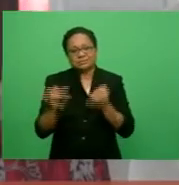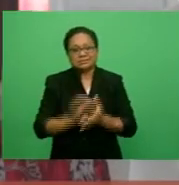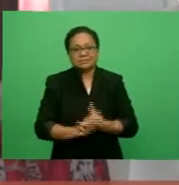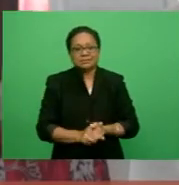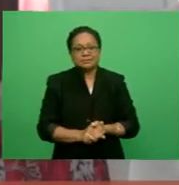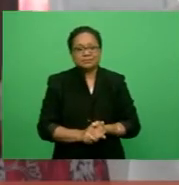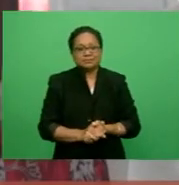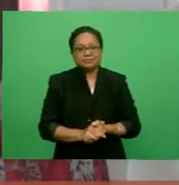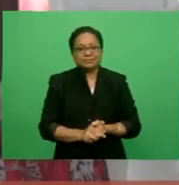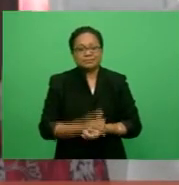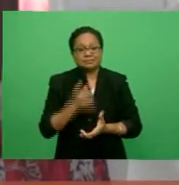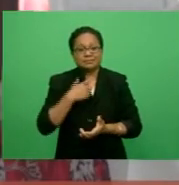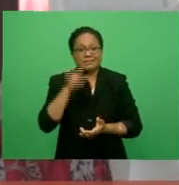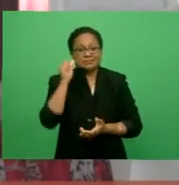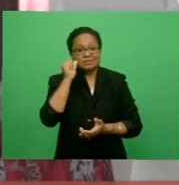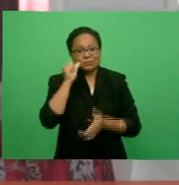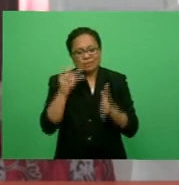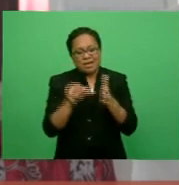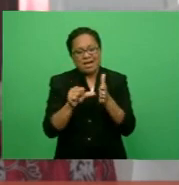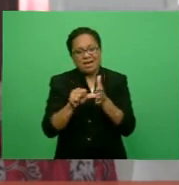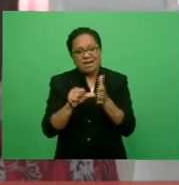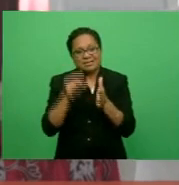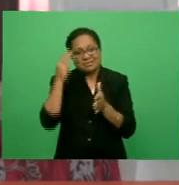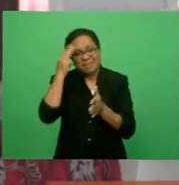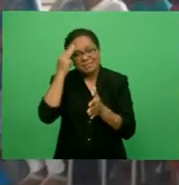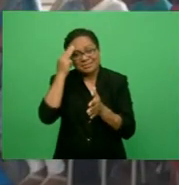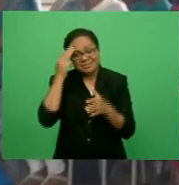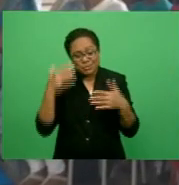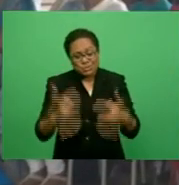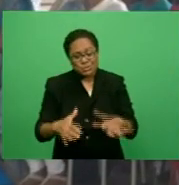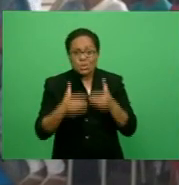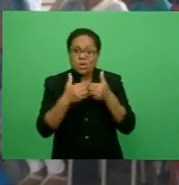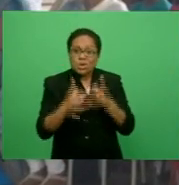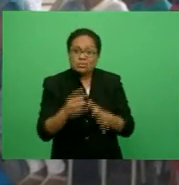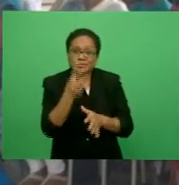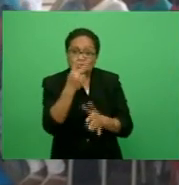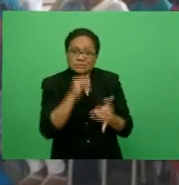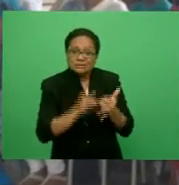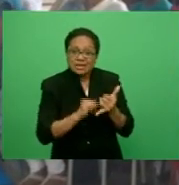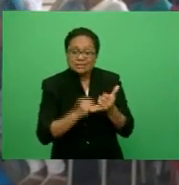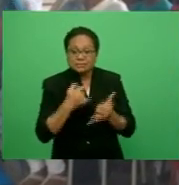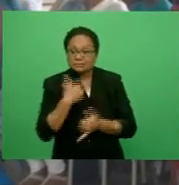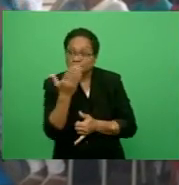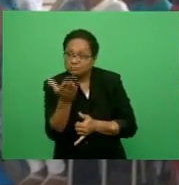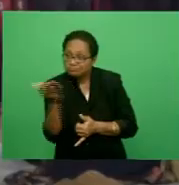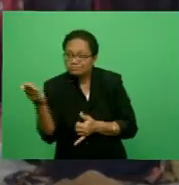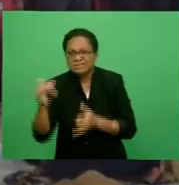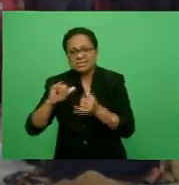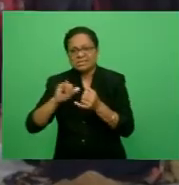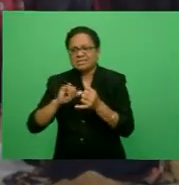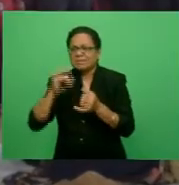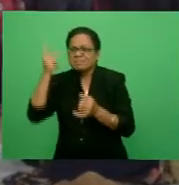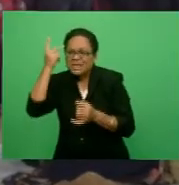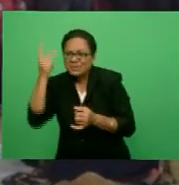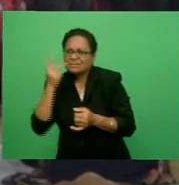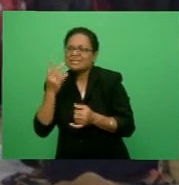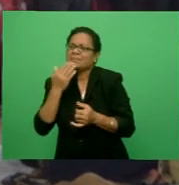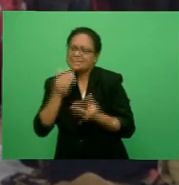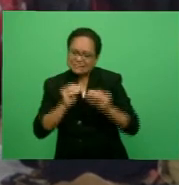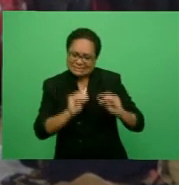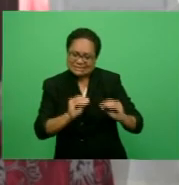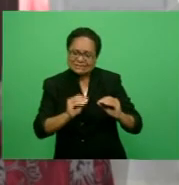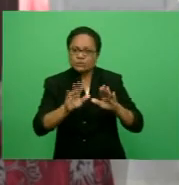I know it's difficult for the mother to be losing her two sons, so I urge parents that it's a rule to educate and help children